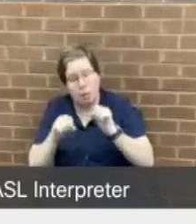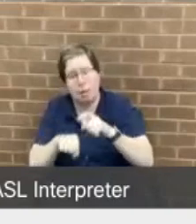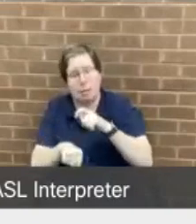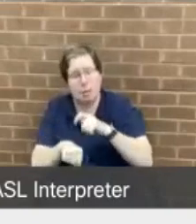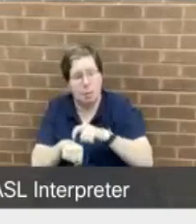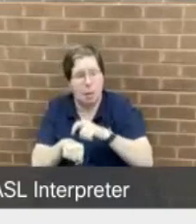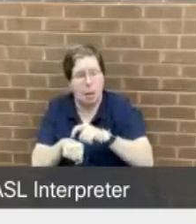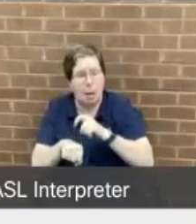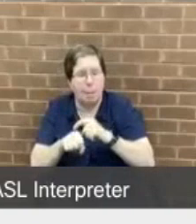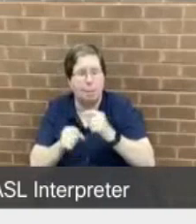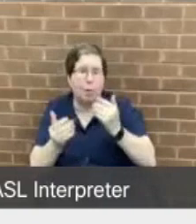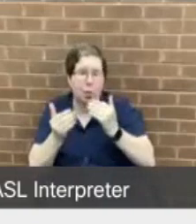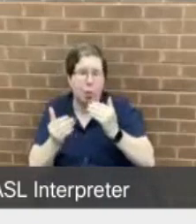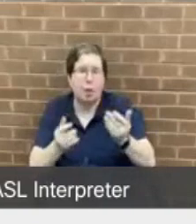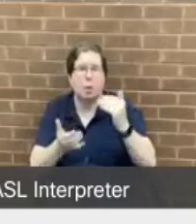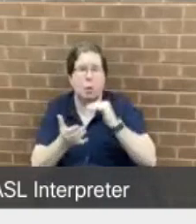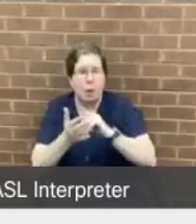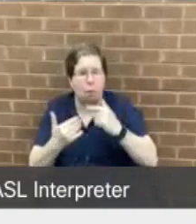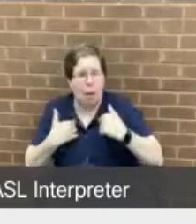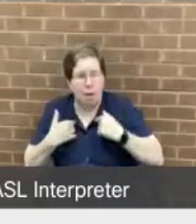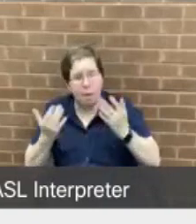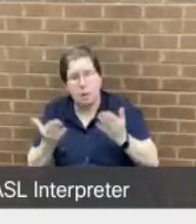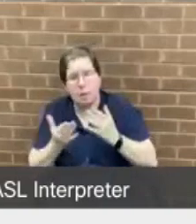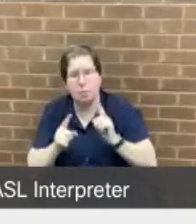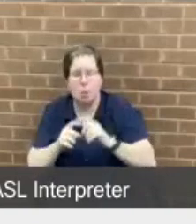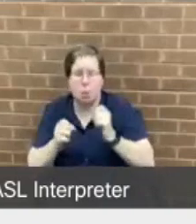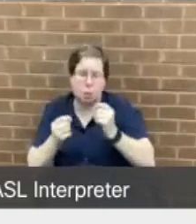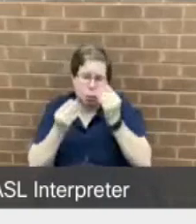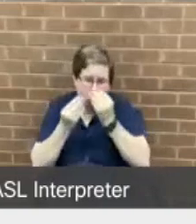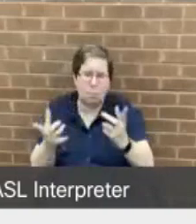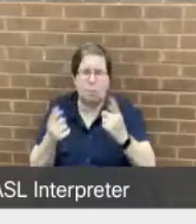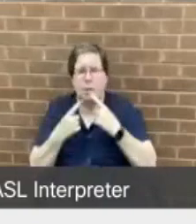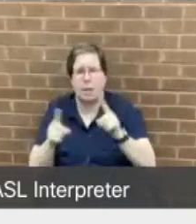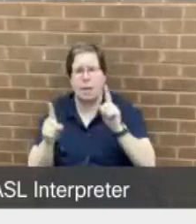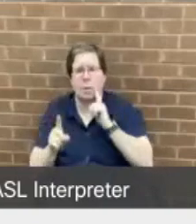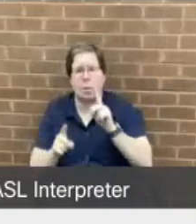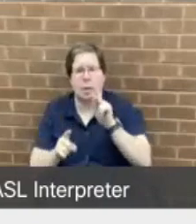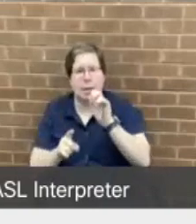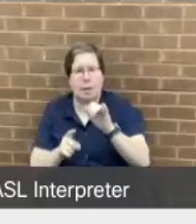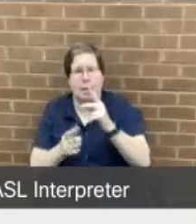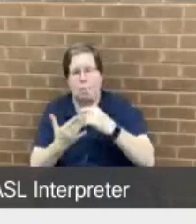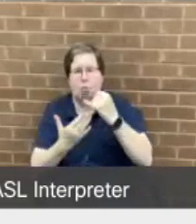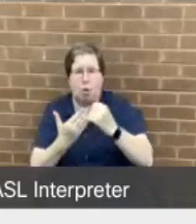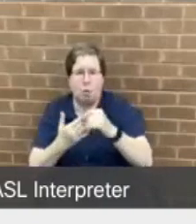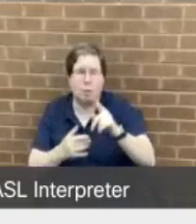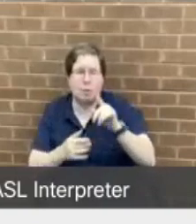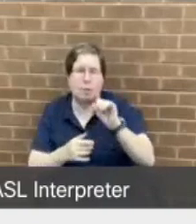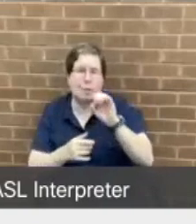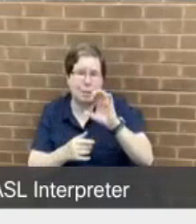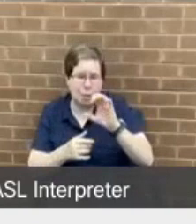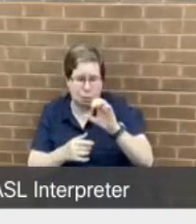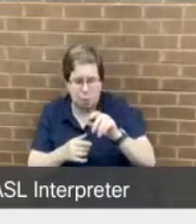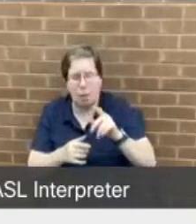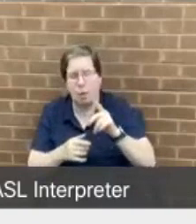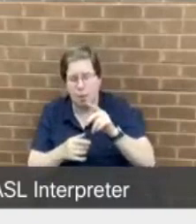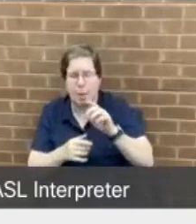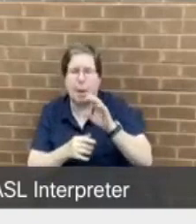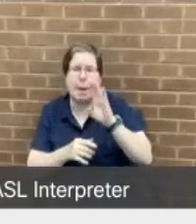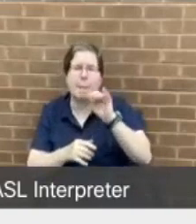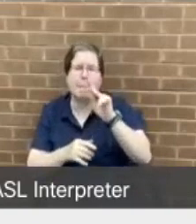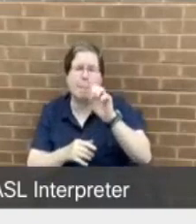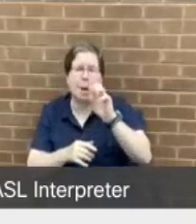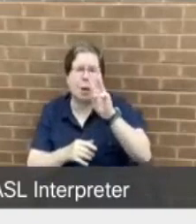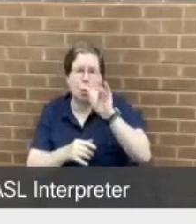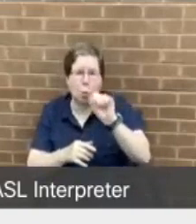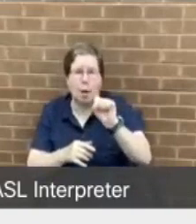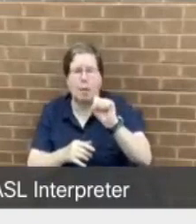time to thank you again for having us here, but also to announce one of our key projects in the Secretary's budget, the Bikeways Grants